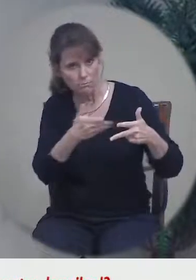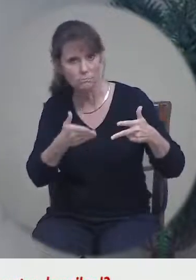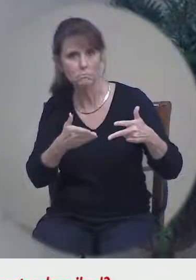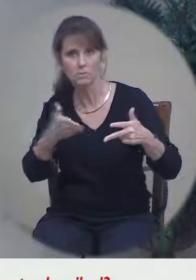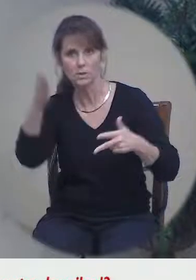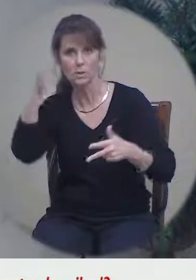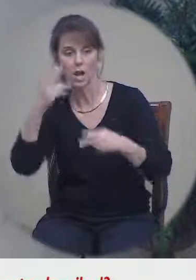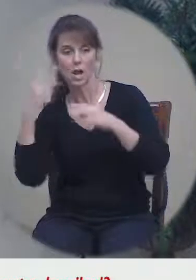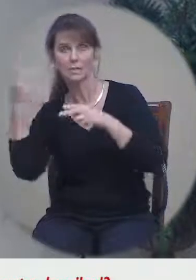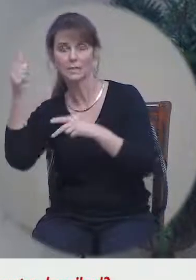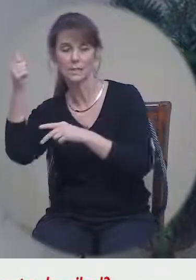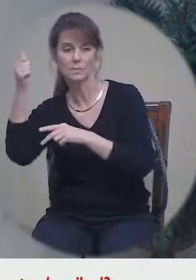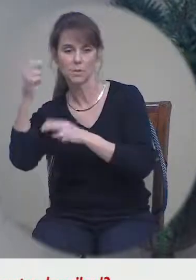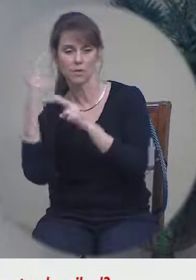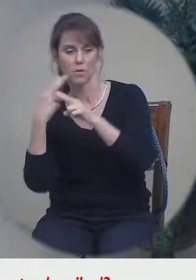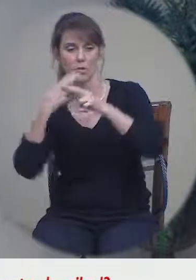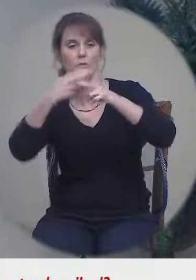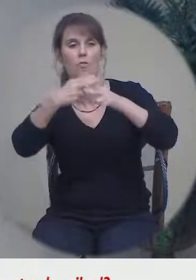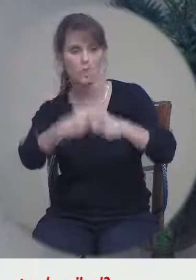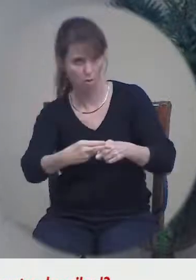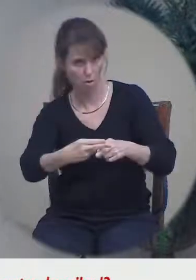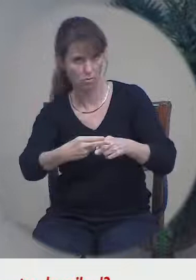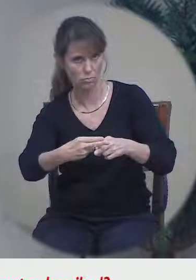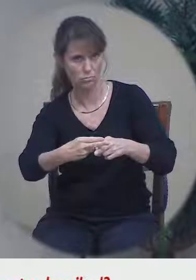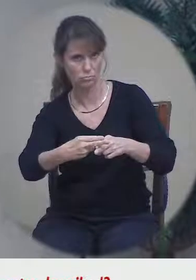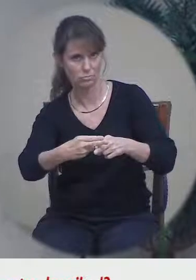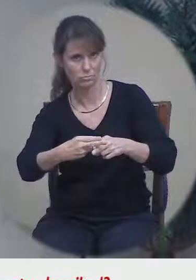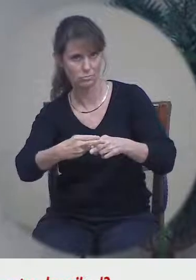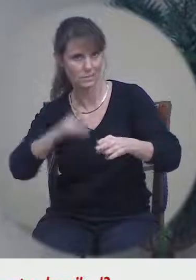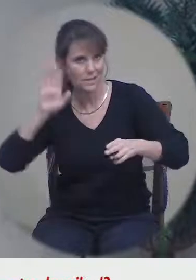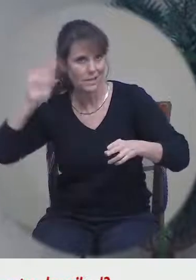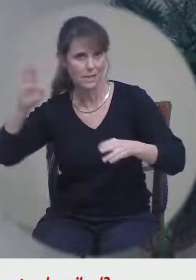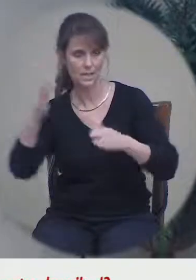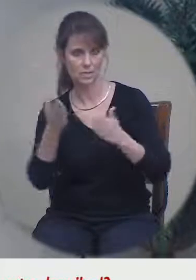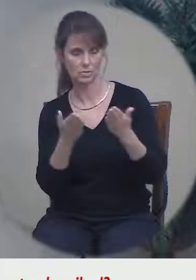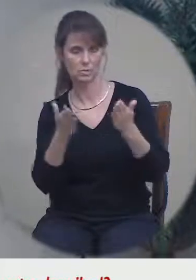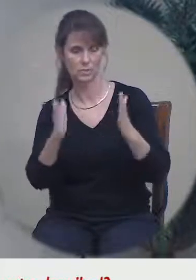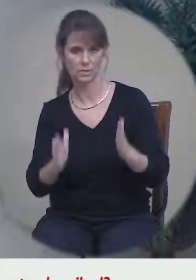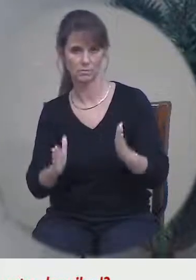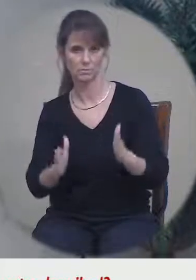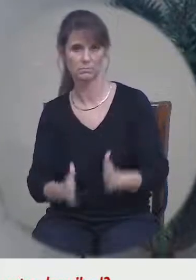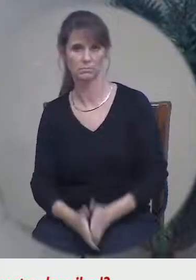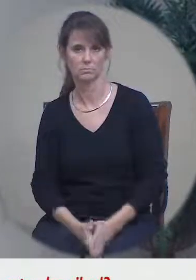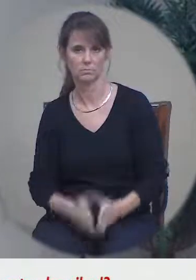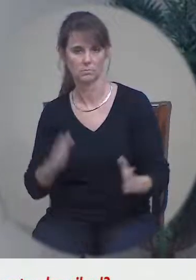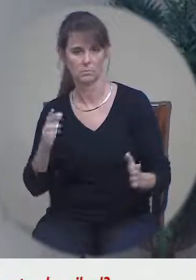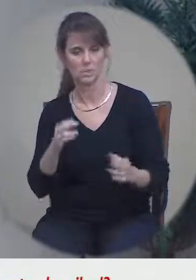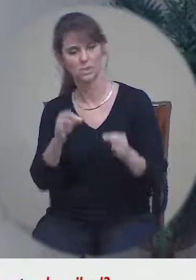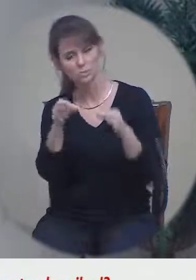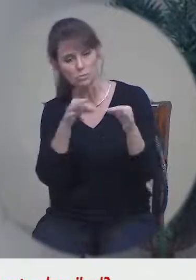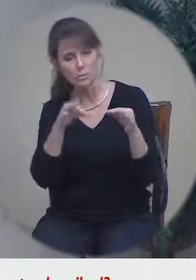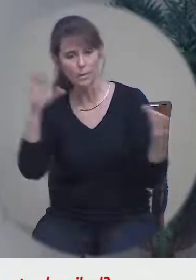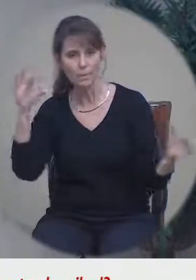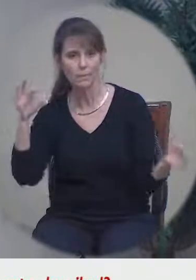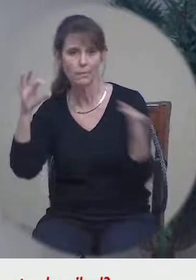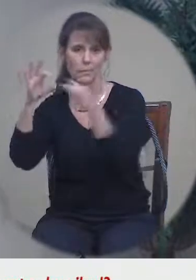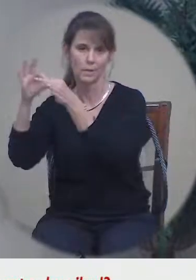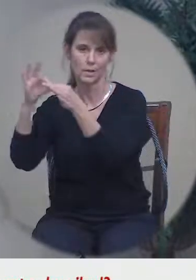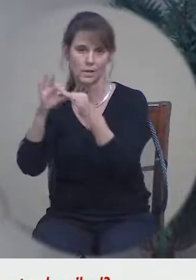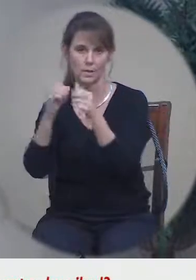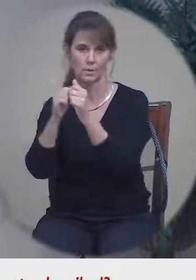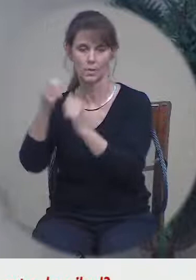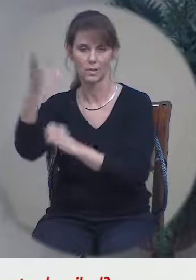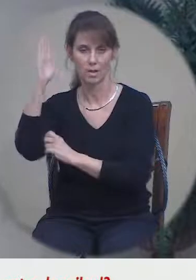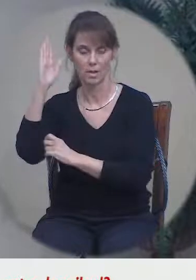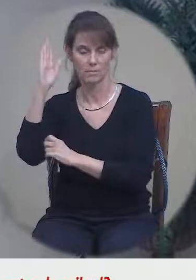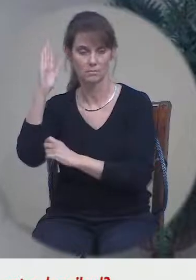find that designation is specifically used to describe their relationship with God. Wayne? What about Enoch? Well,